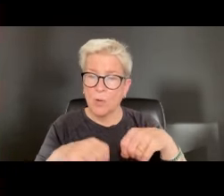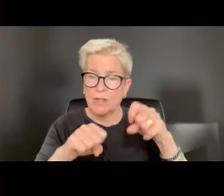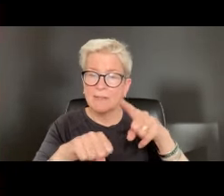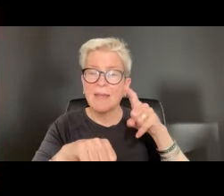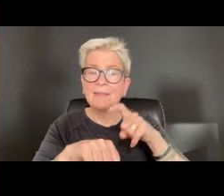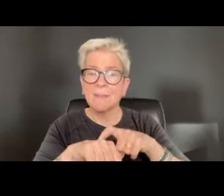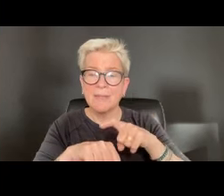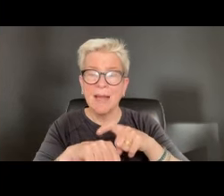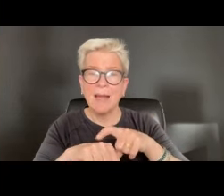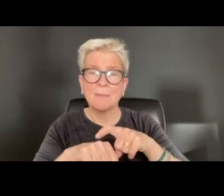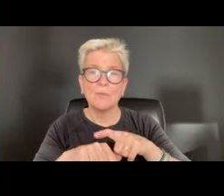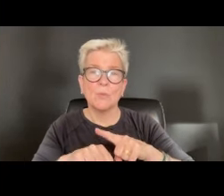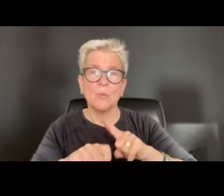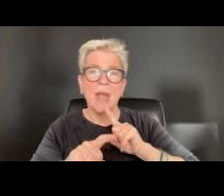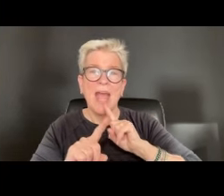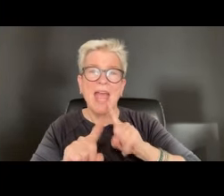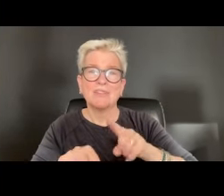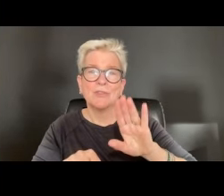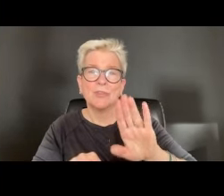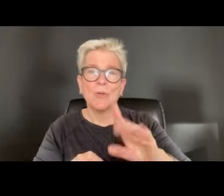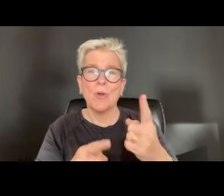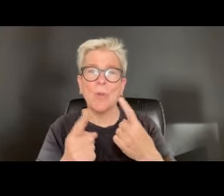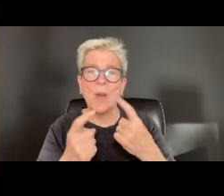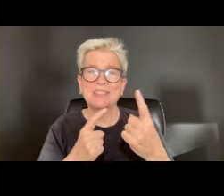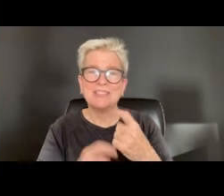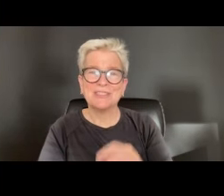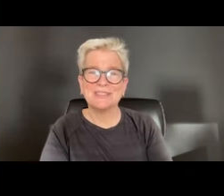to answer questions.